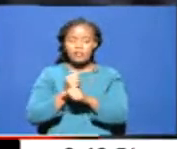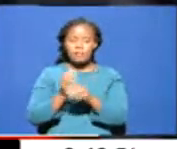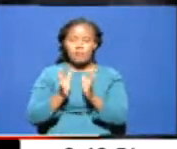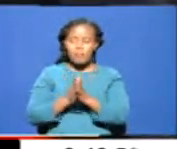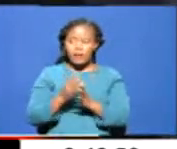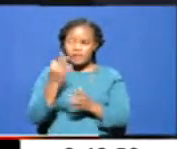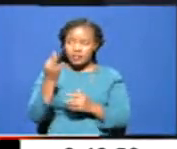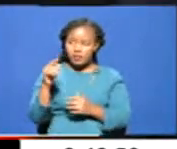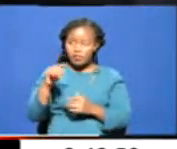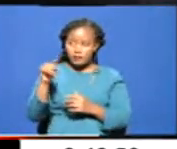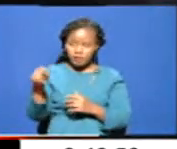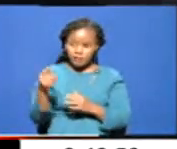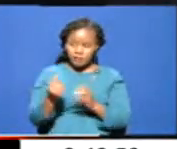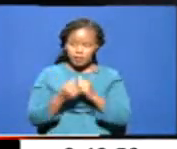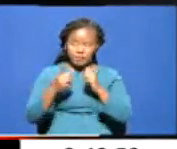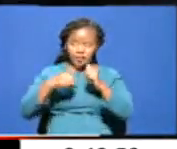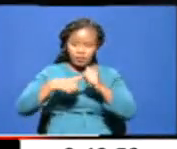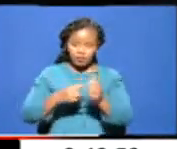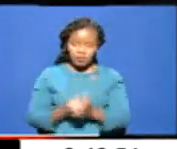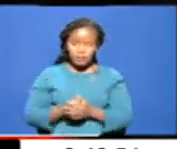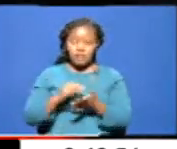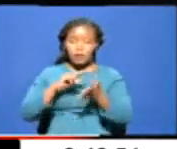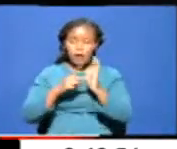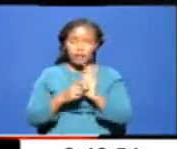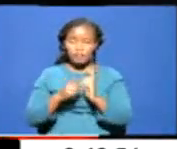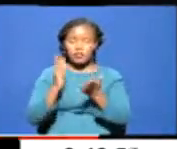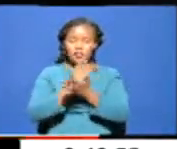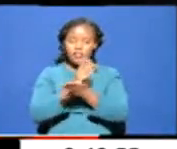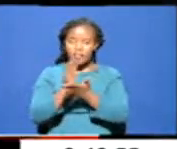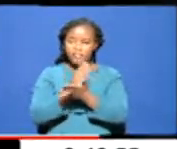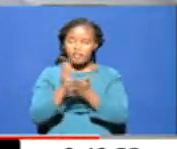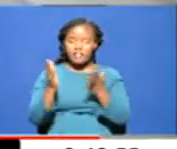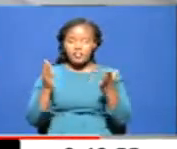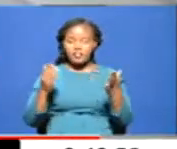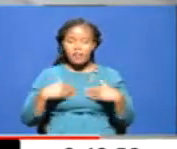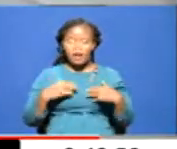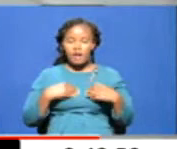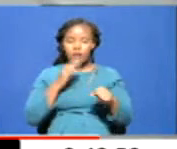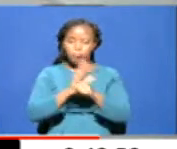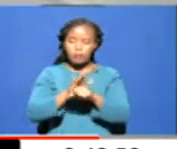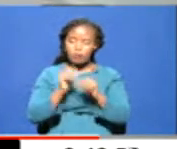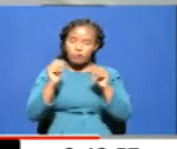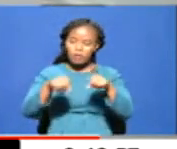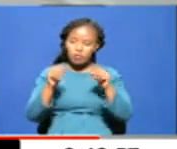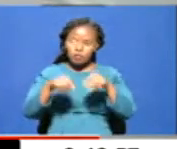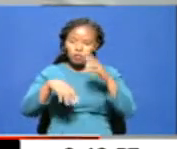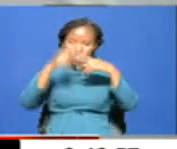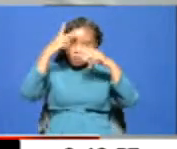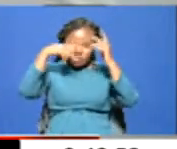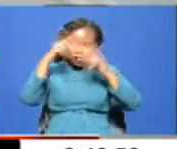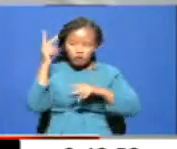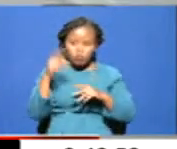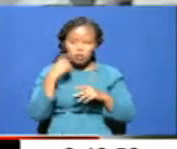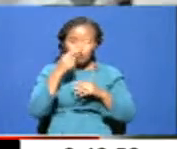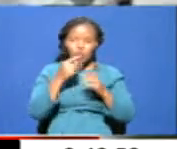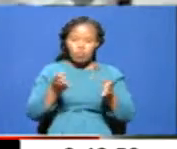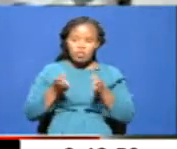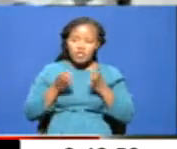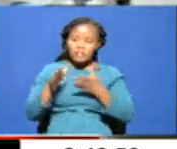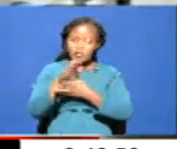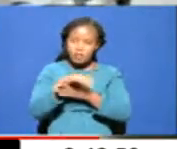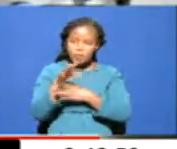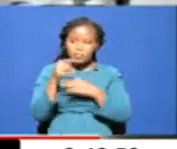249,316, a sign that the sector is experiencing a surge of potential professionals in need for space in the technical